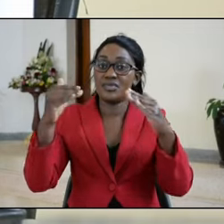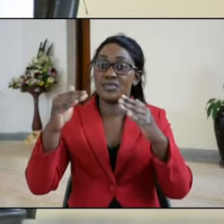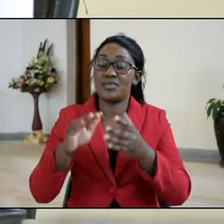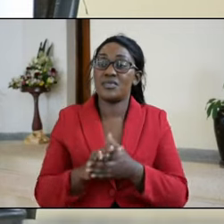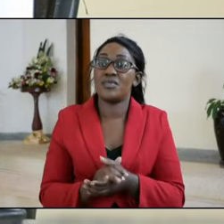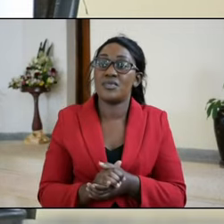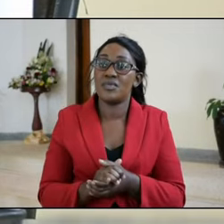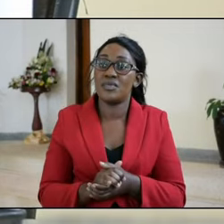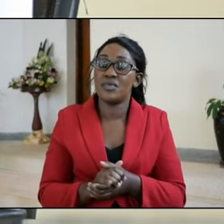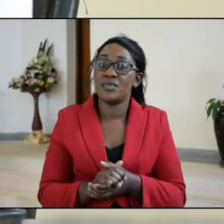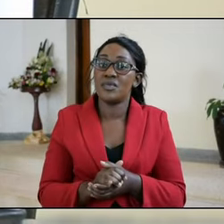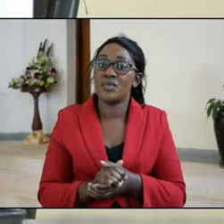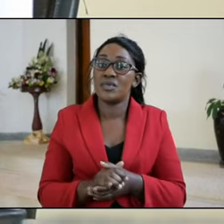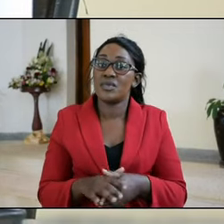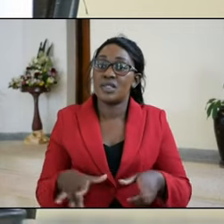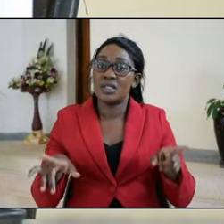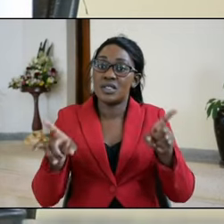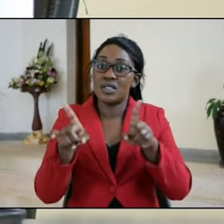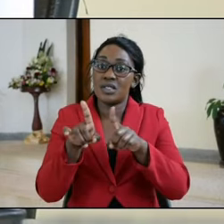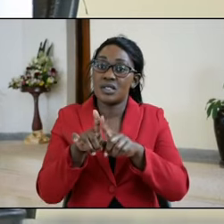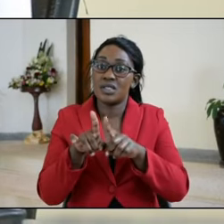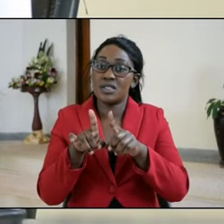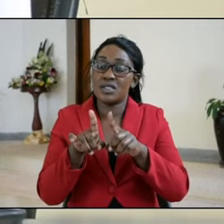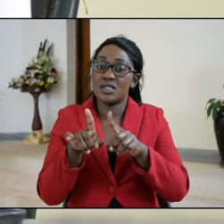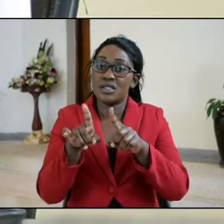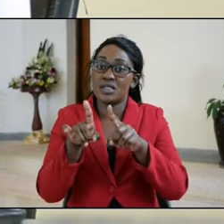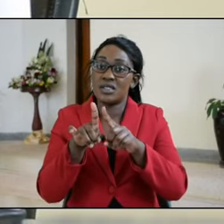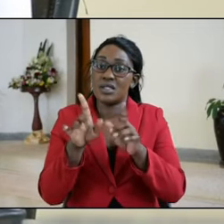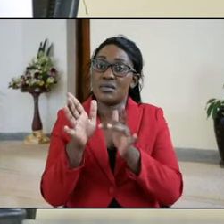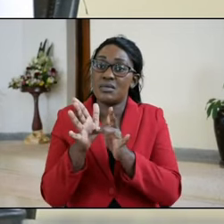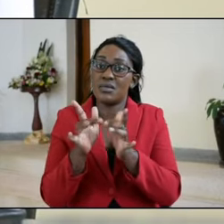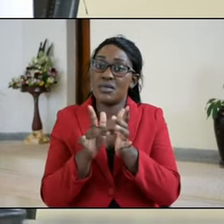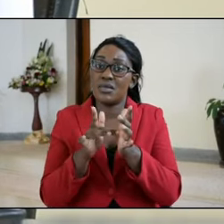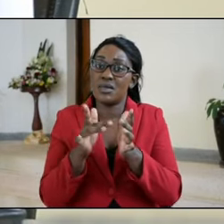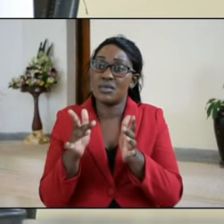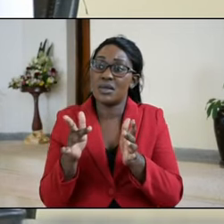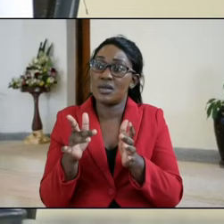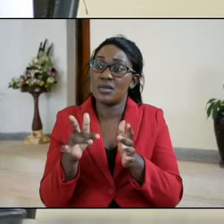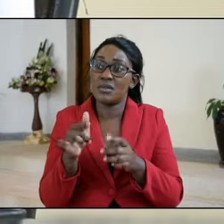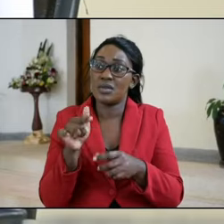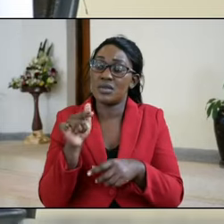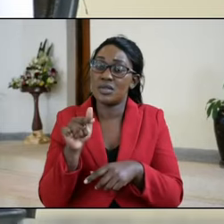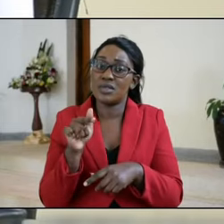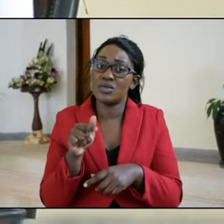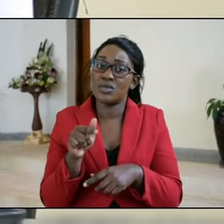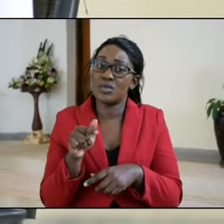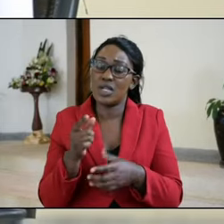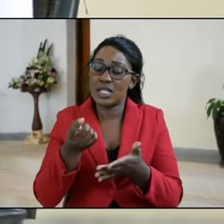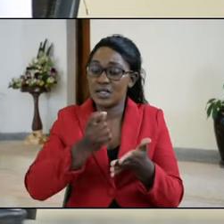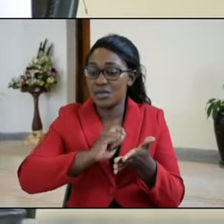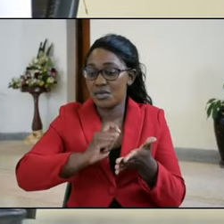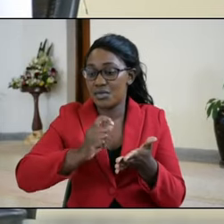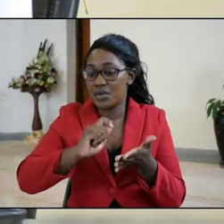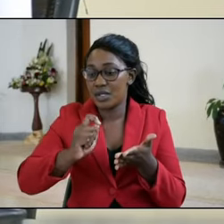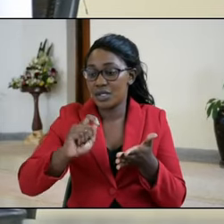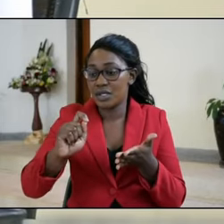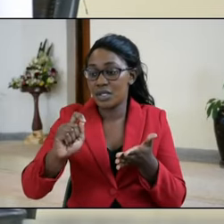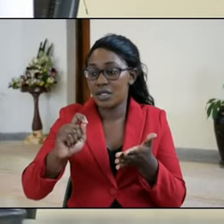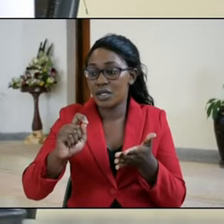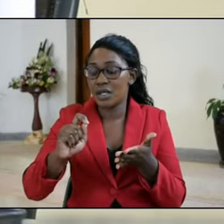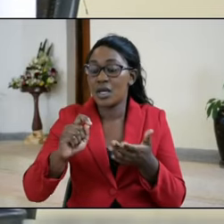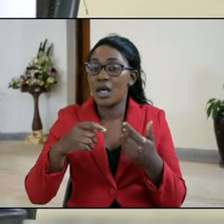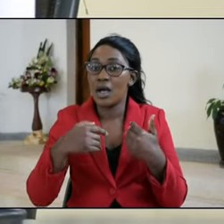the Bible and even with Jesus Christ himself, he adopted an it is written approach.